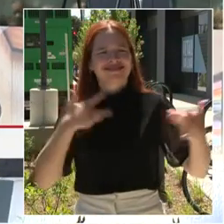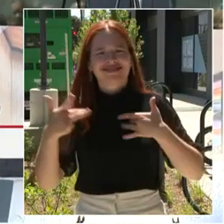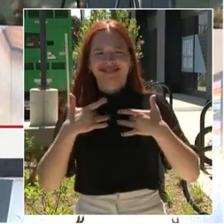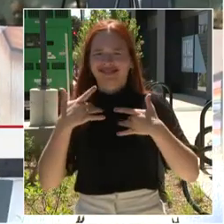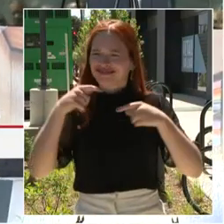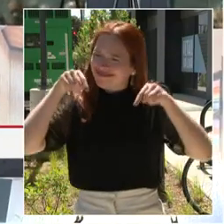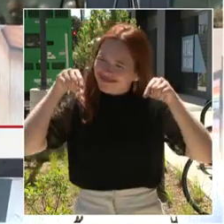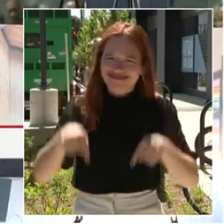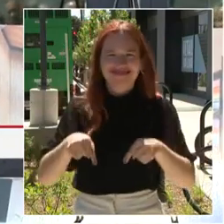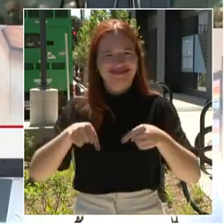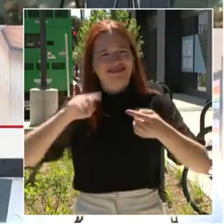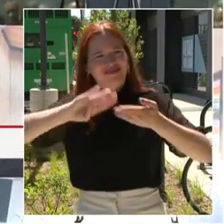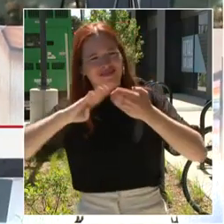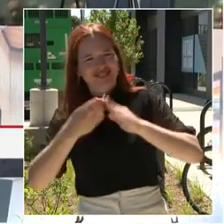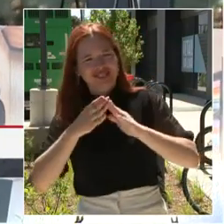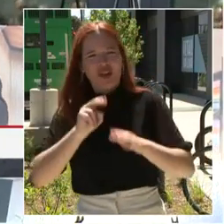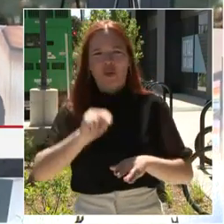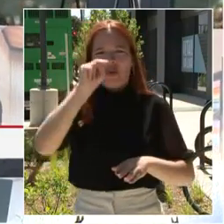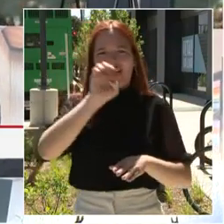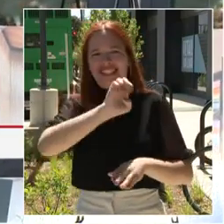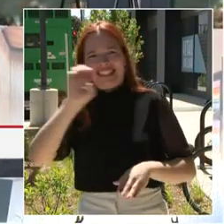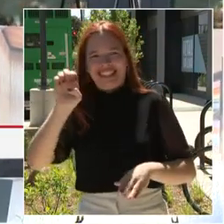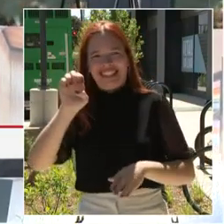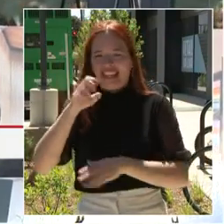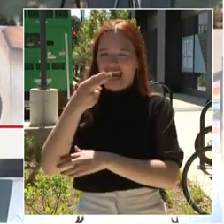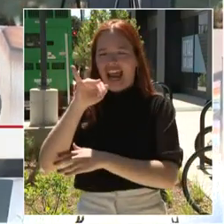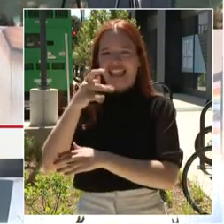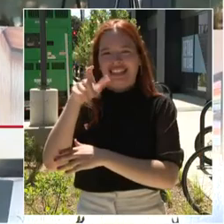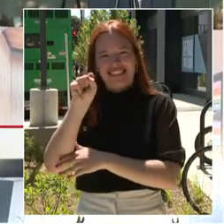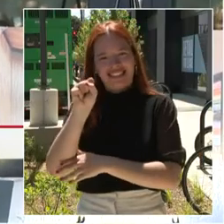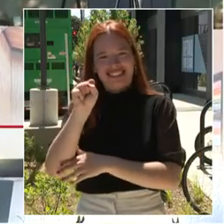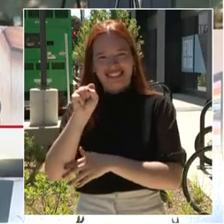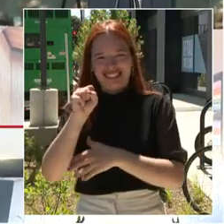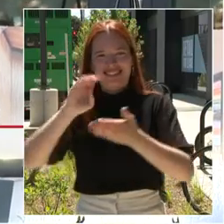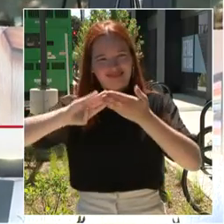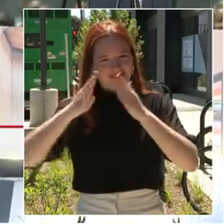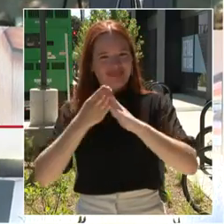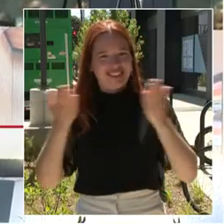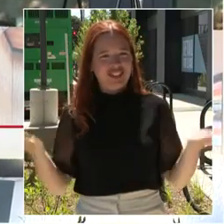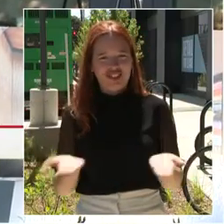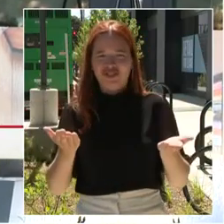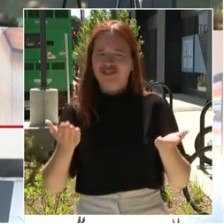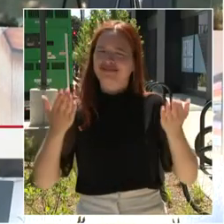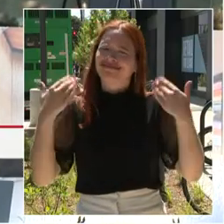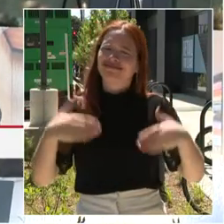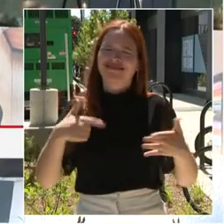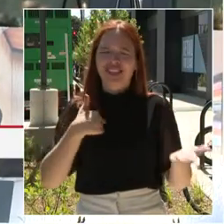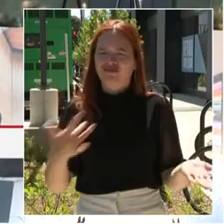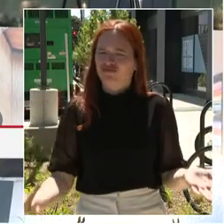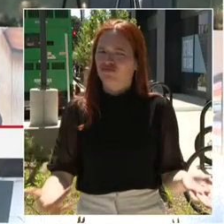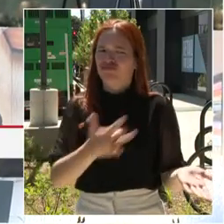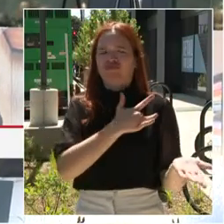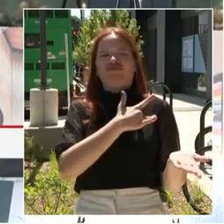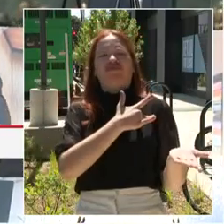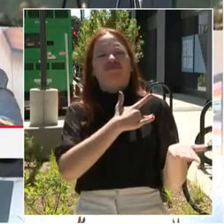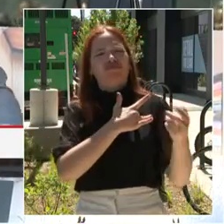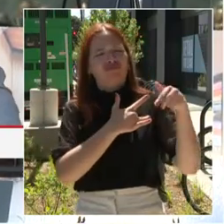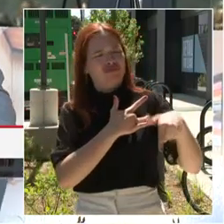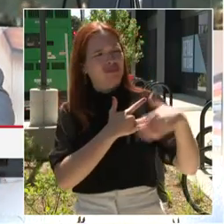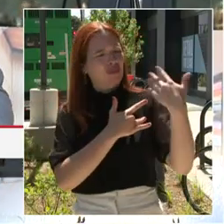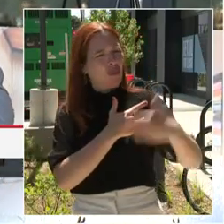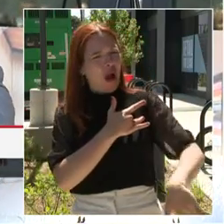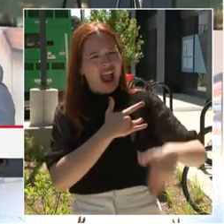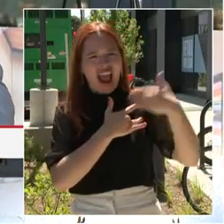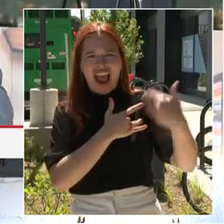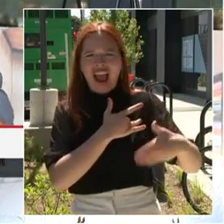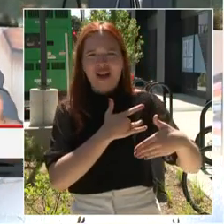part of Ward 7. The Benning Road corridor is near and dear to my heart for a number of reasons, so it's happy to be back to a second home for me. All right, so